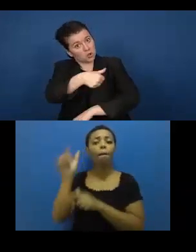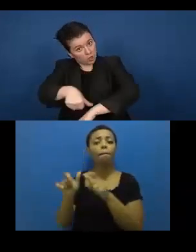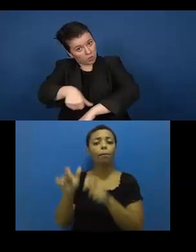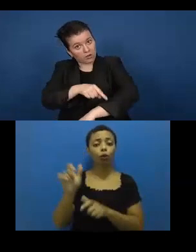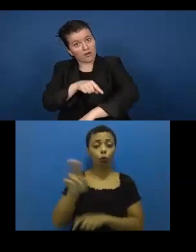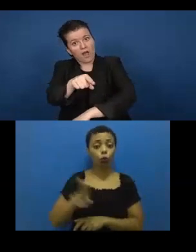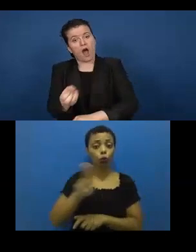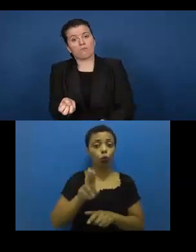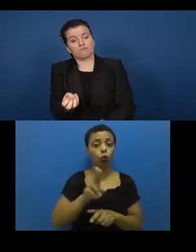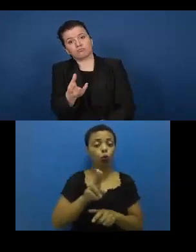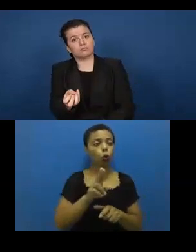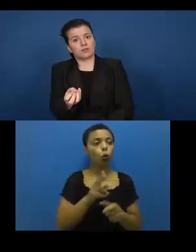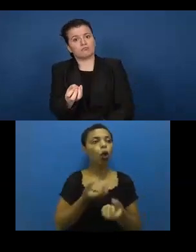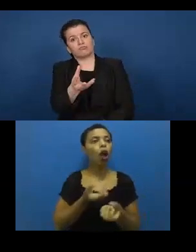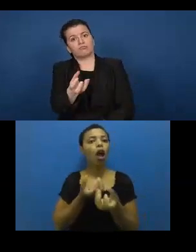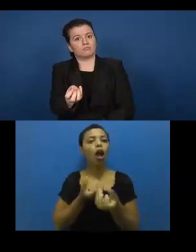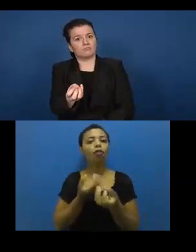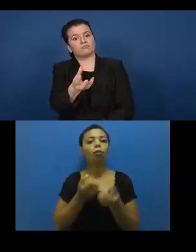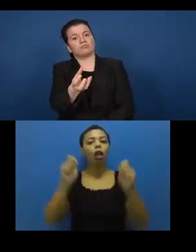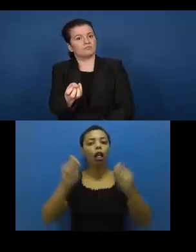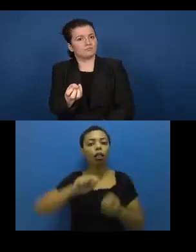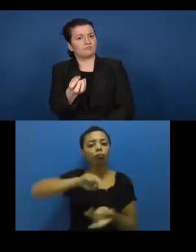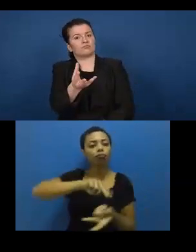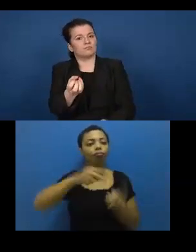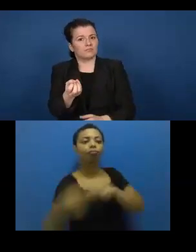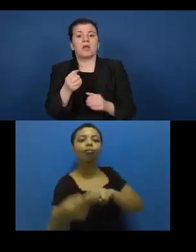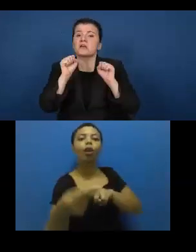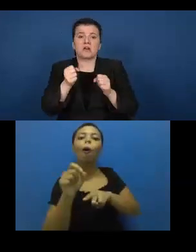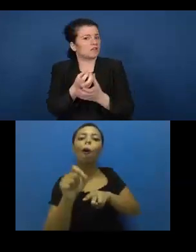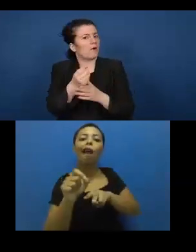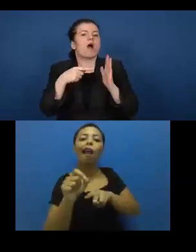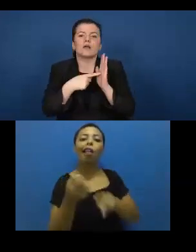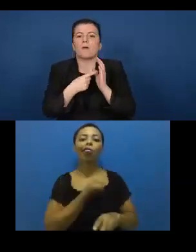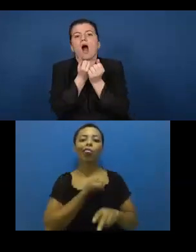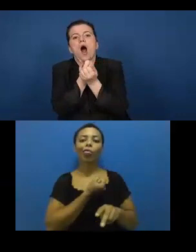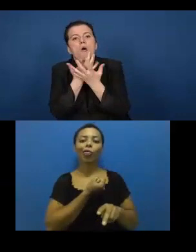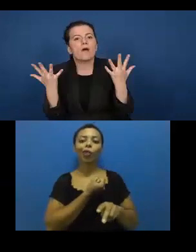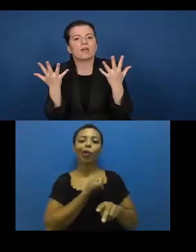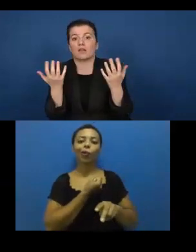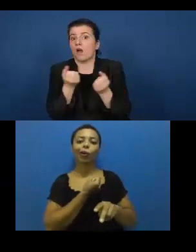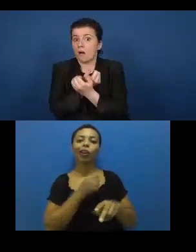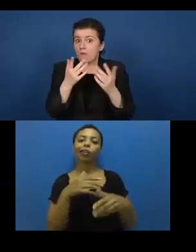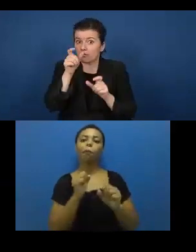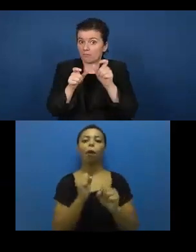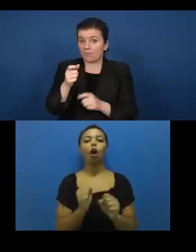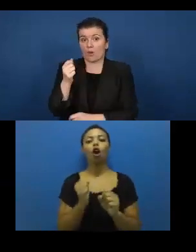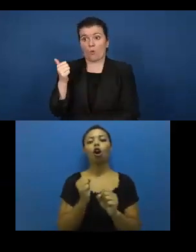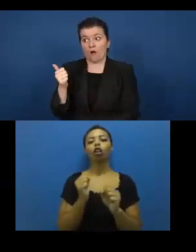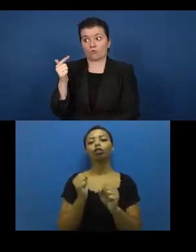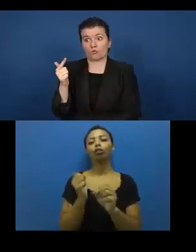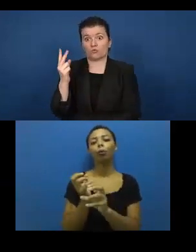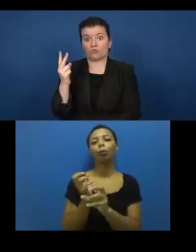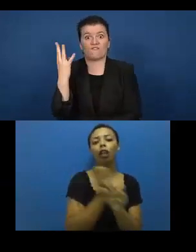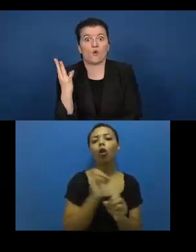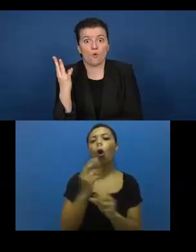expressed in numbers. So this can be quantities, this can be how many people are in this room, this can be also